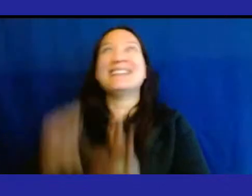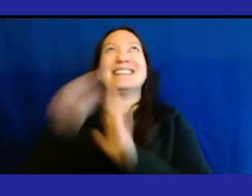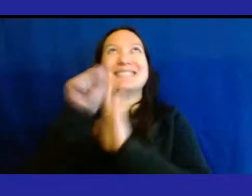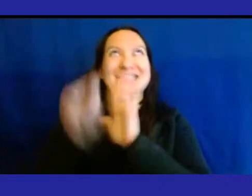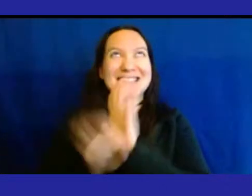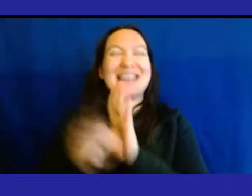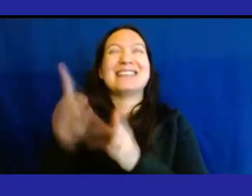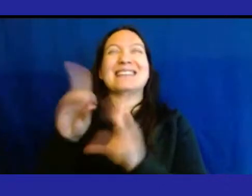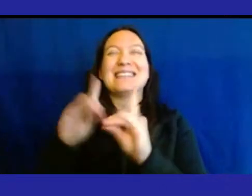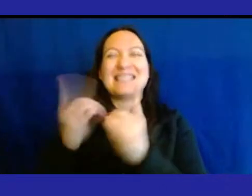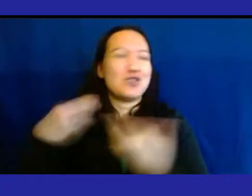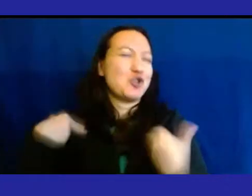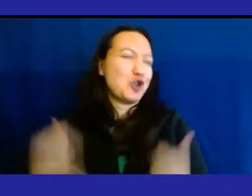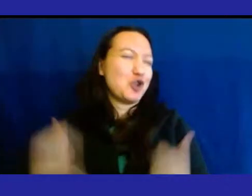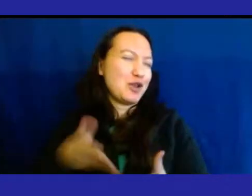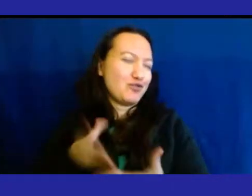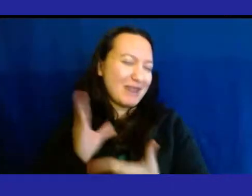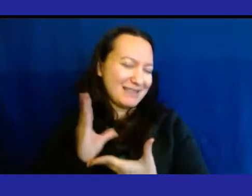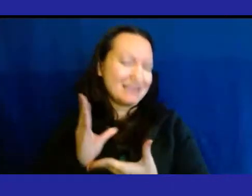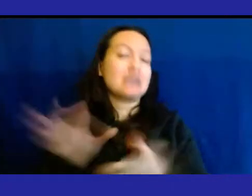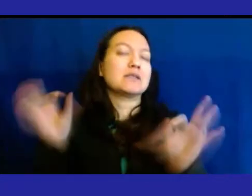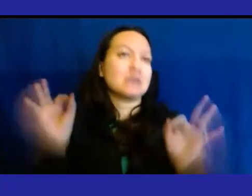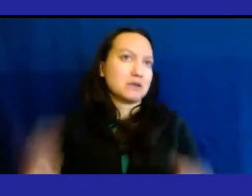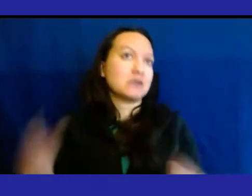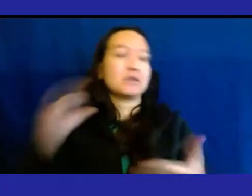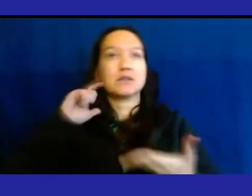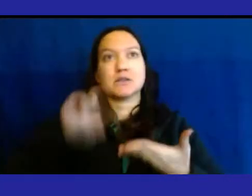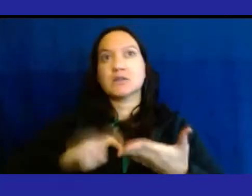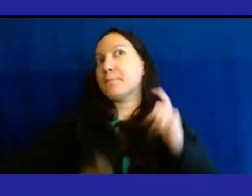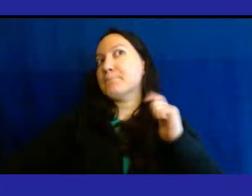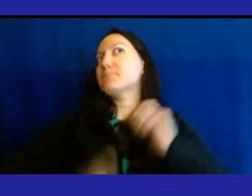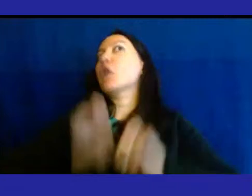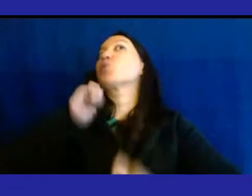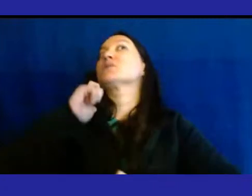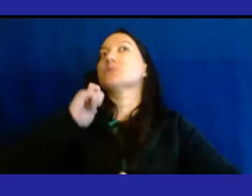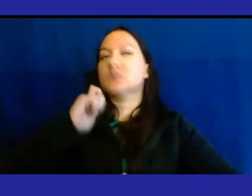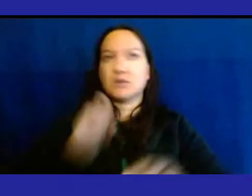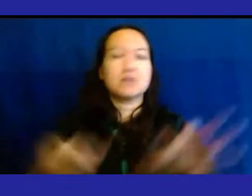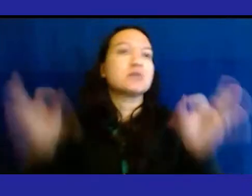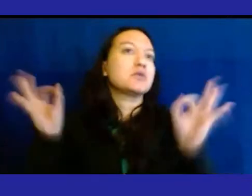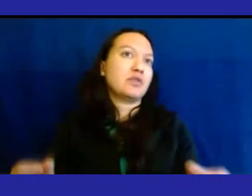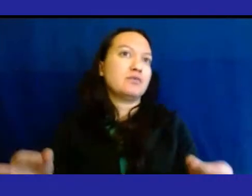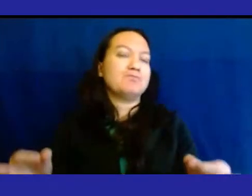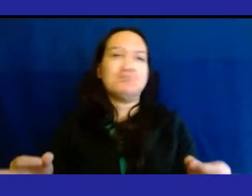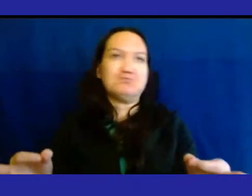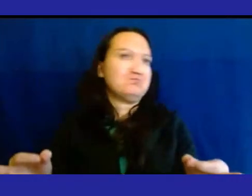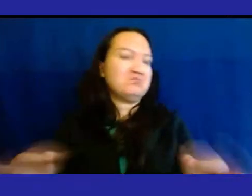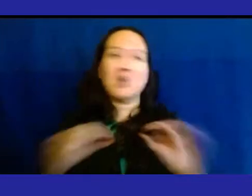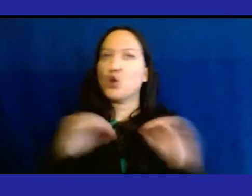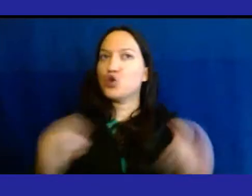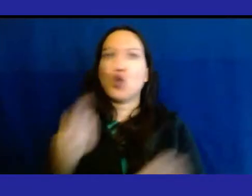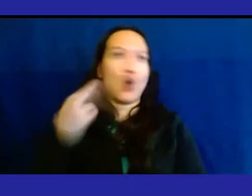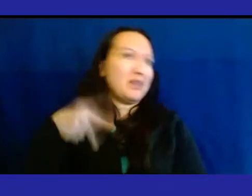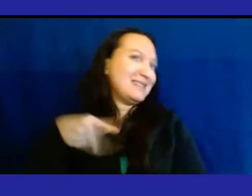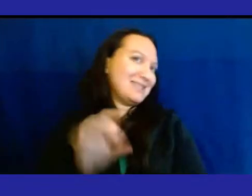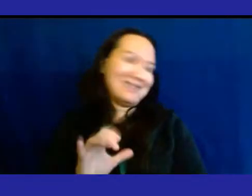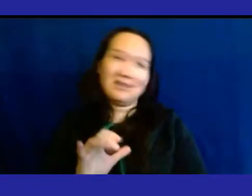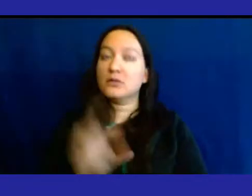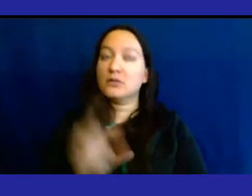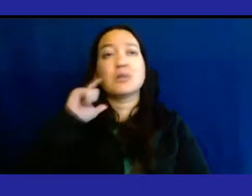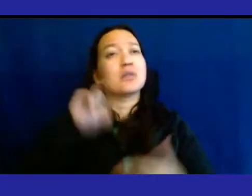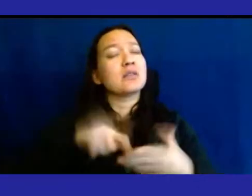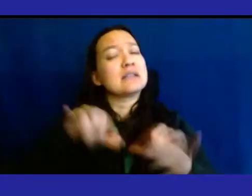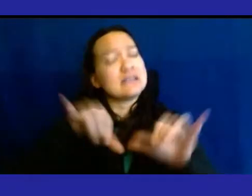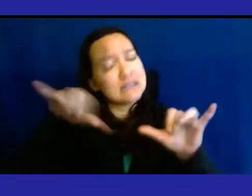been issuing determinations, and we have found that for the vast majority, the determination has been no probable cause. So finding that the system or